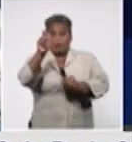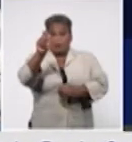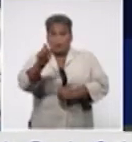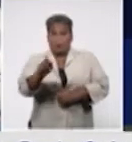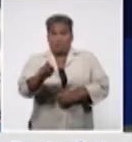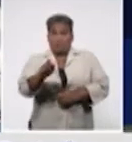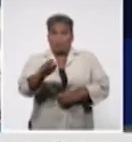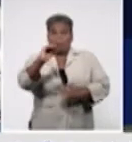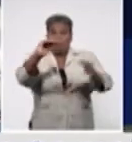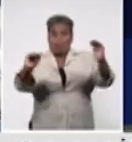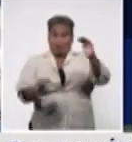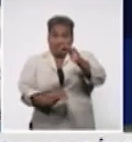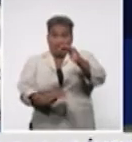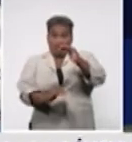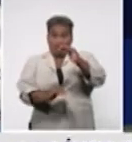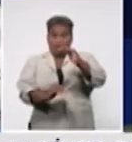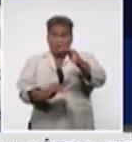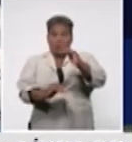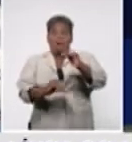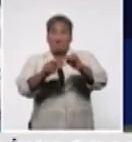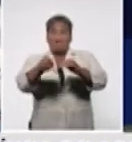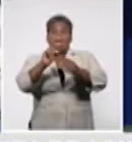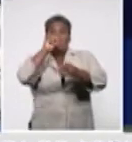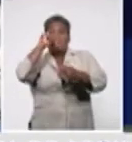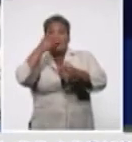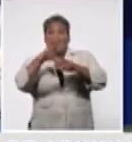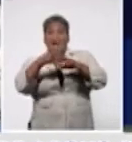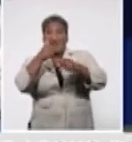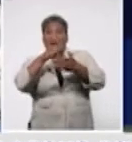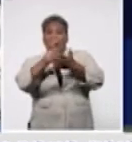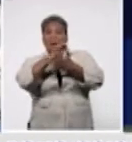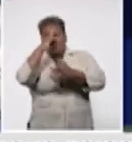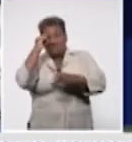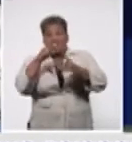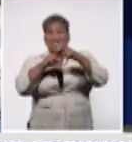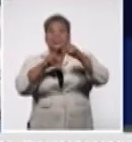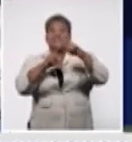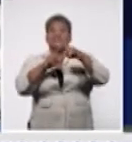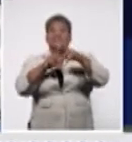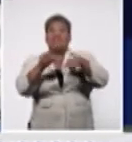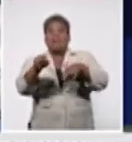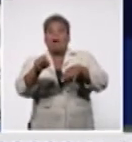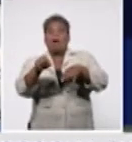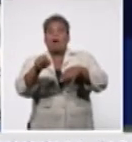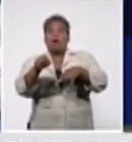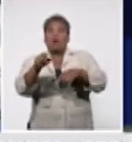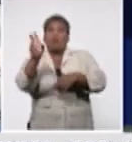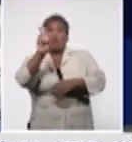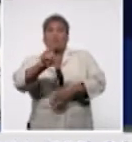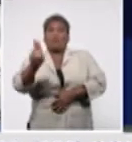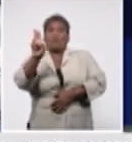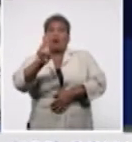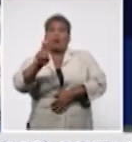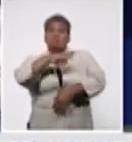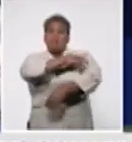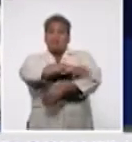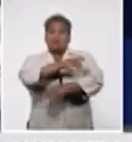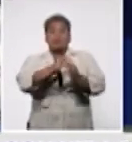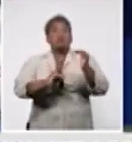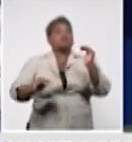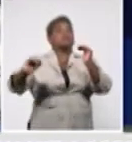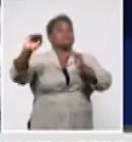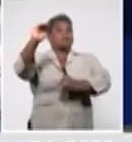and the cooperation of these people while being hospitalized. The source of infection linked to 6 patients is yet